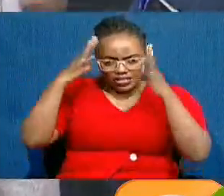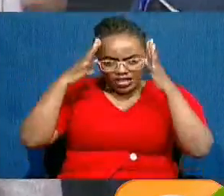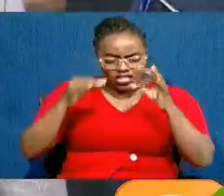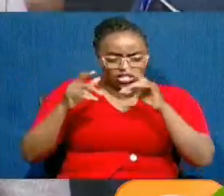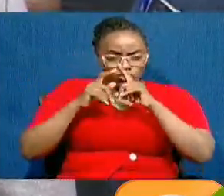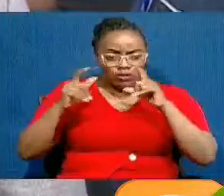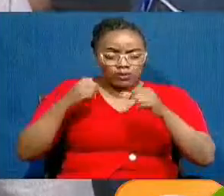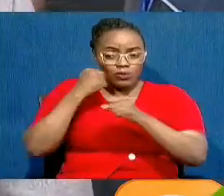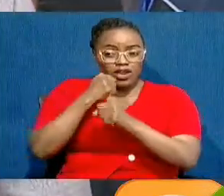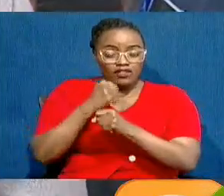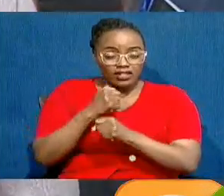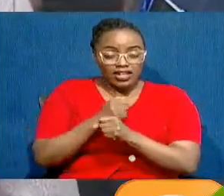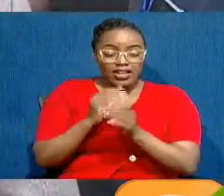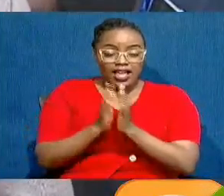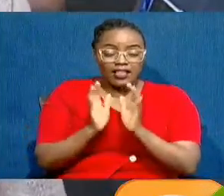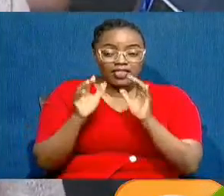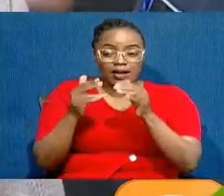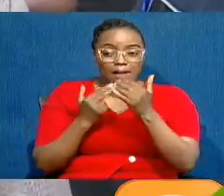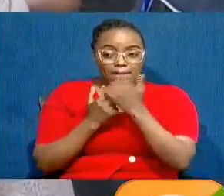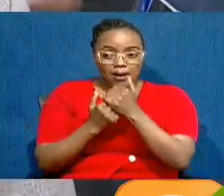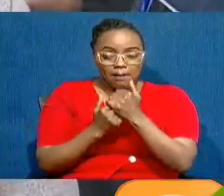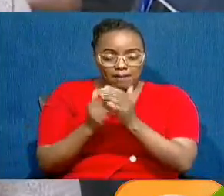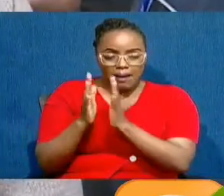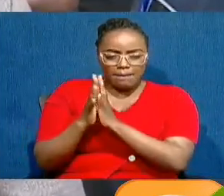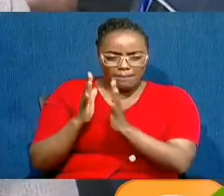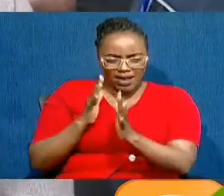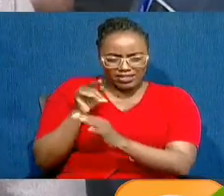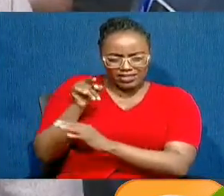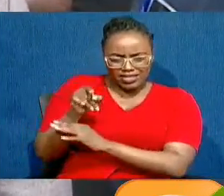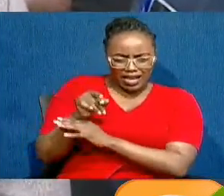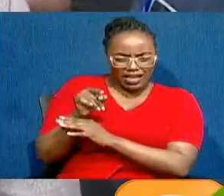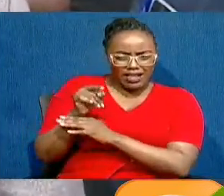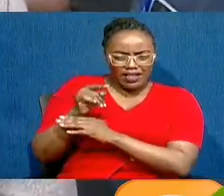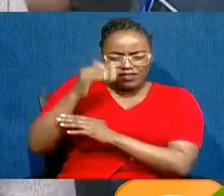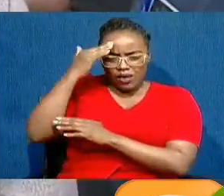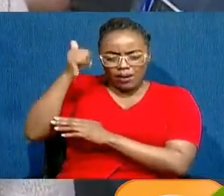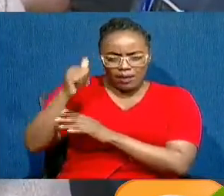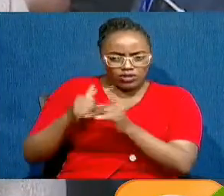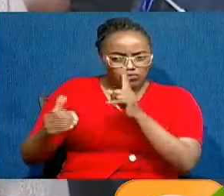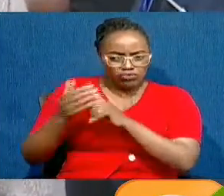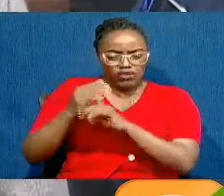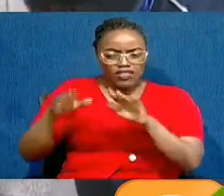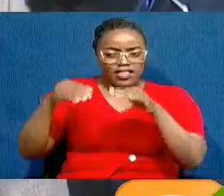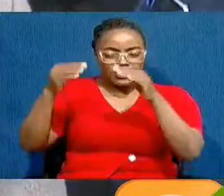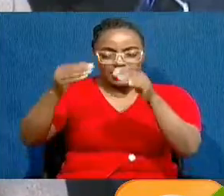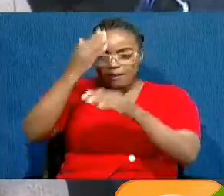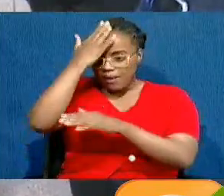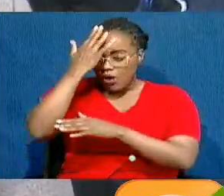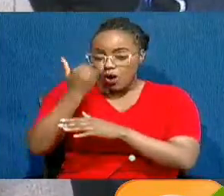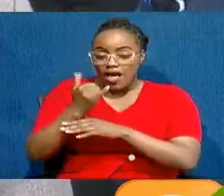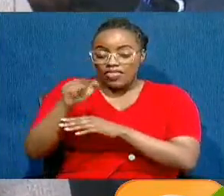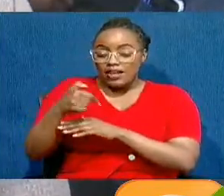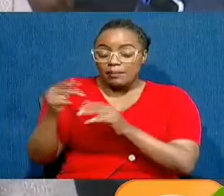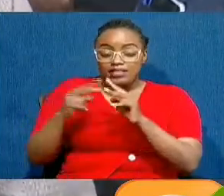tumeanza. Na ile kampuni tumeshikana naye ya BasiGo, nafikiri sijui kama wataweza kumiti ile supply kwa